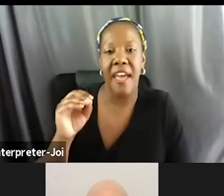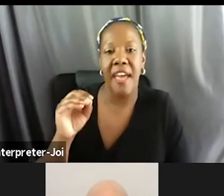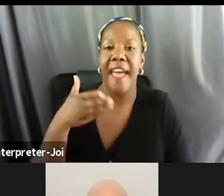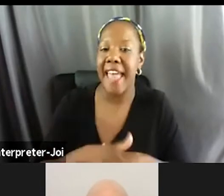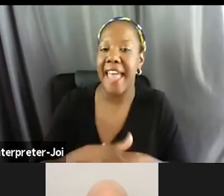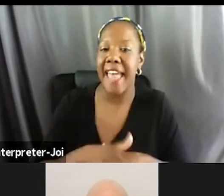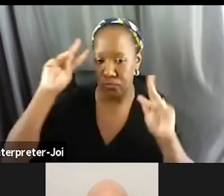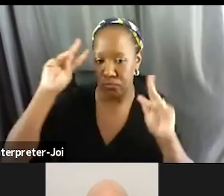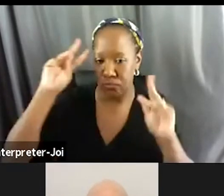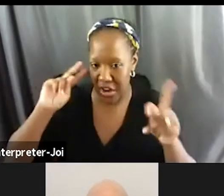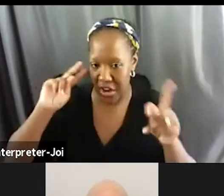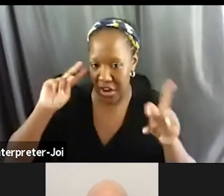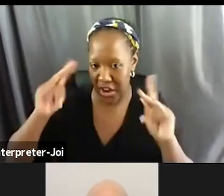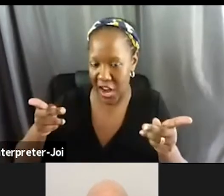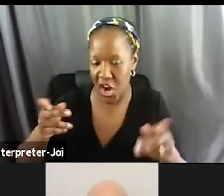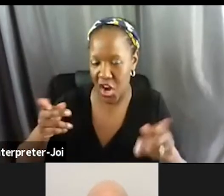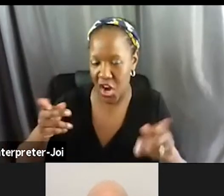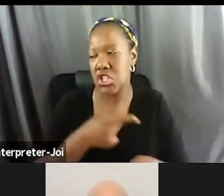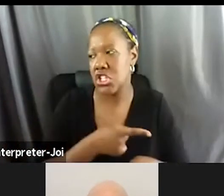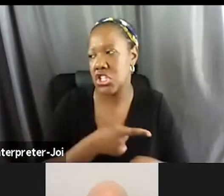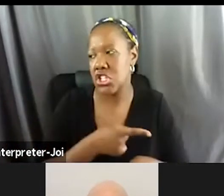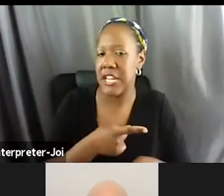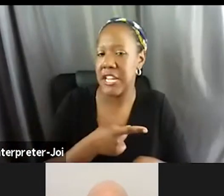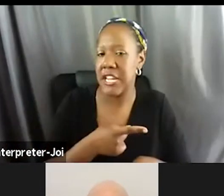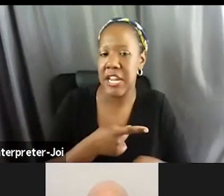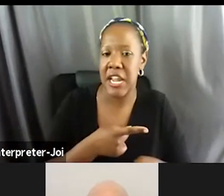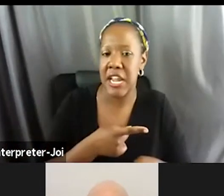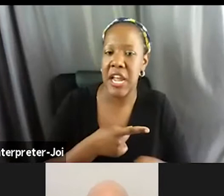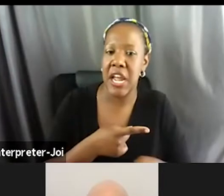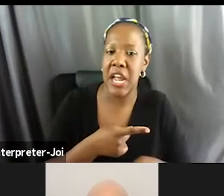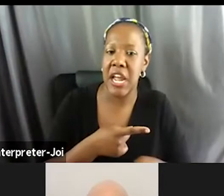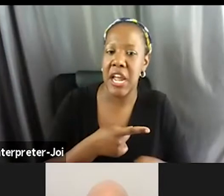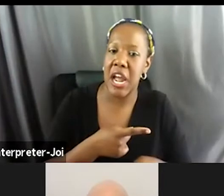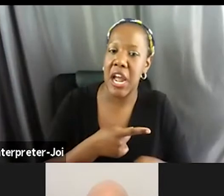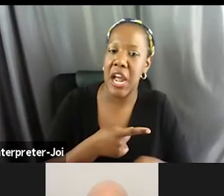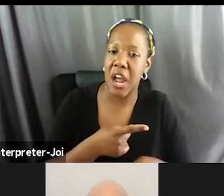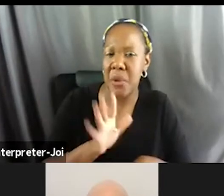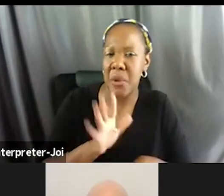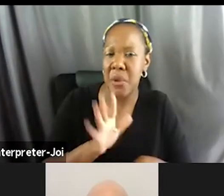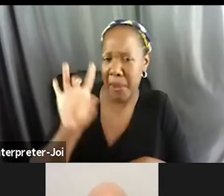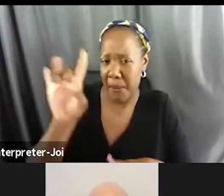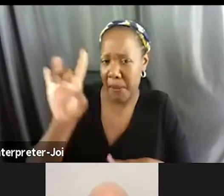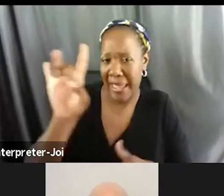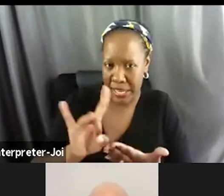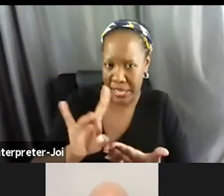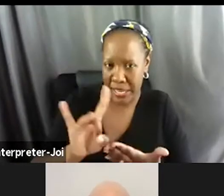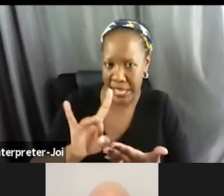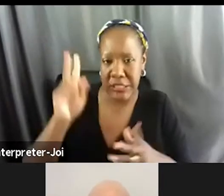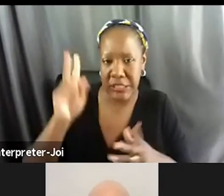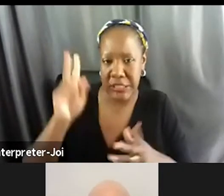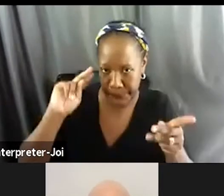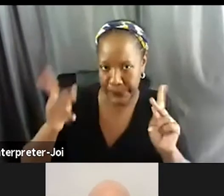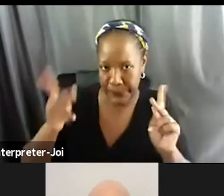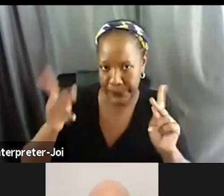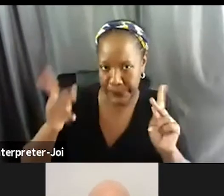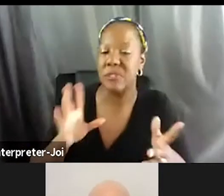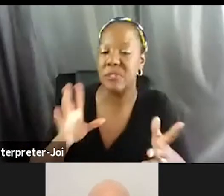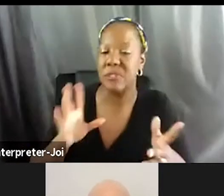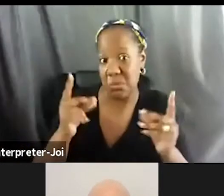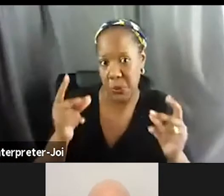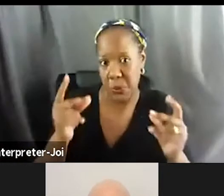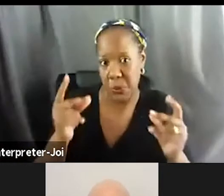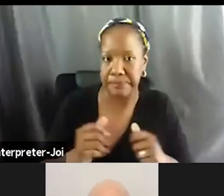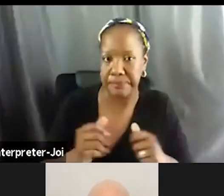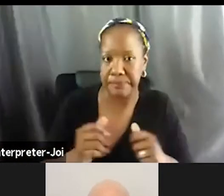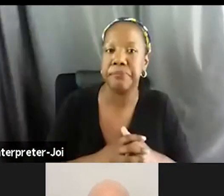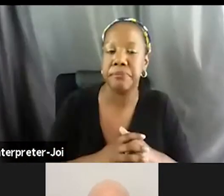hair, I want to say her hair, probably most of it in about 8 weeks. So it was very quick. And so